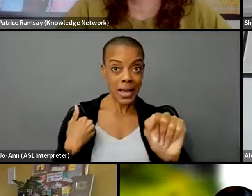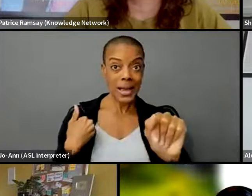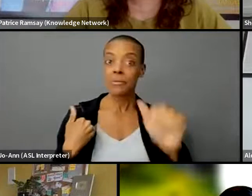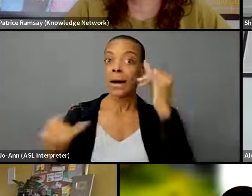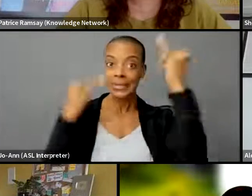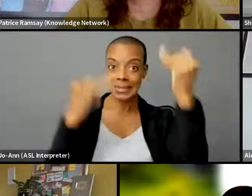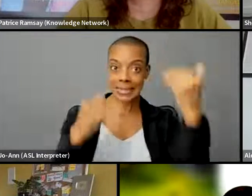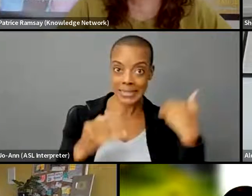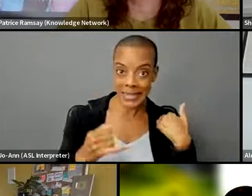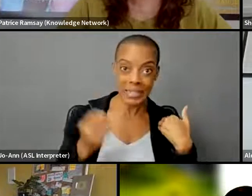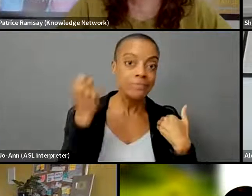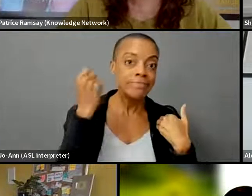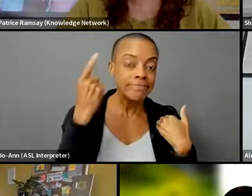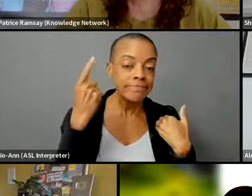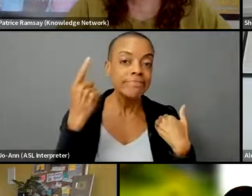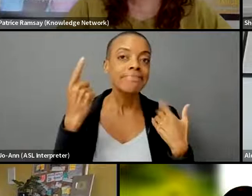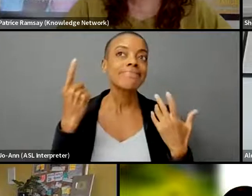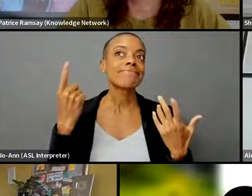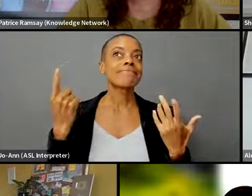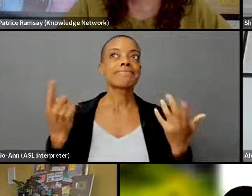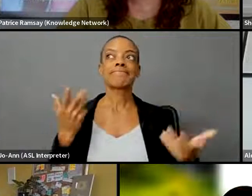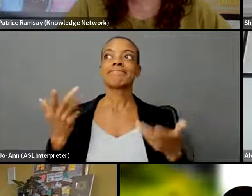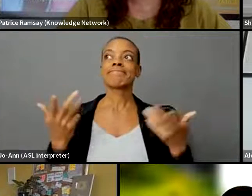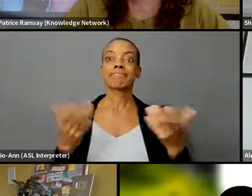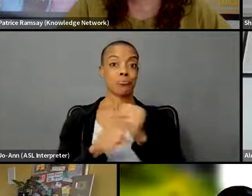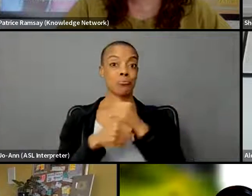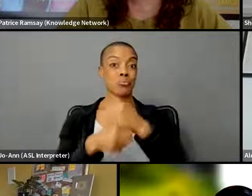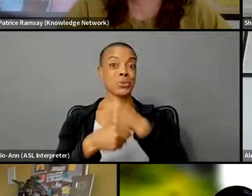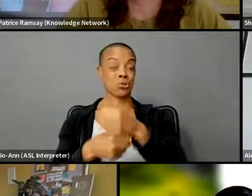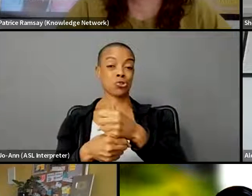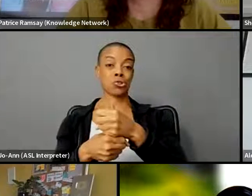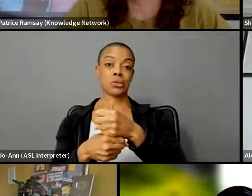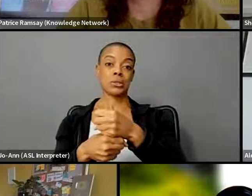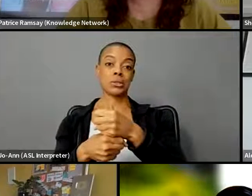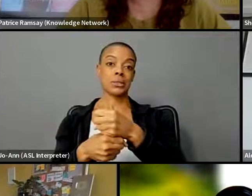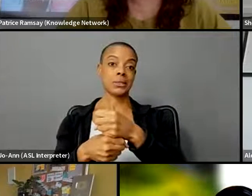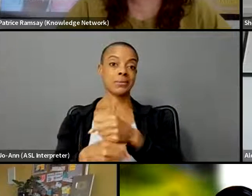have necessarily a production